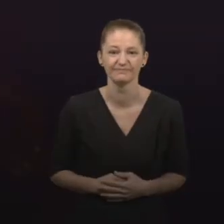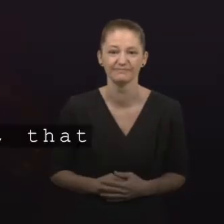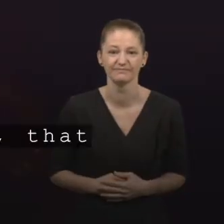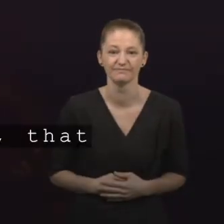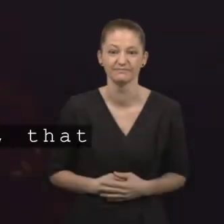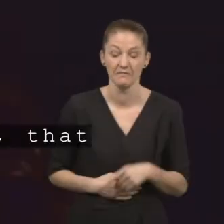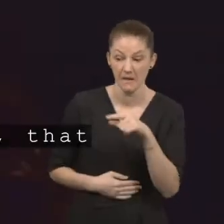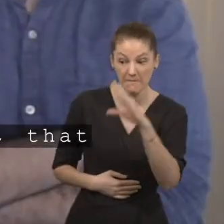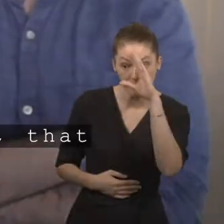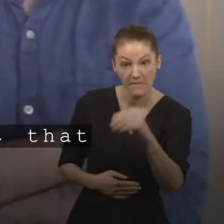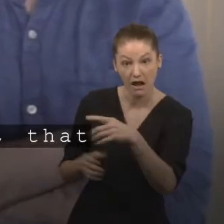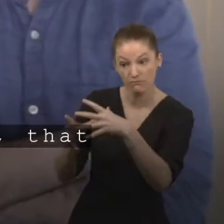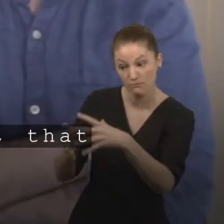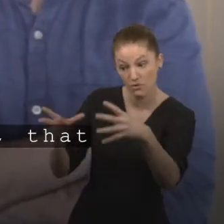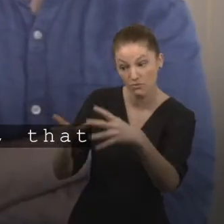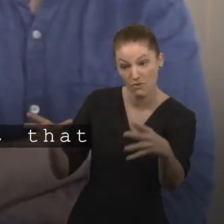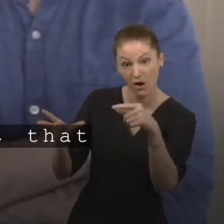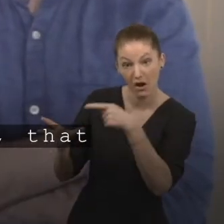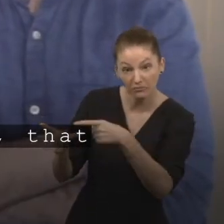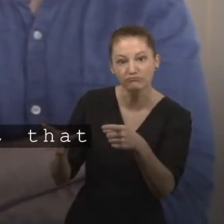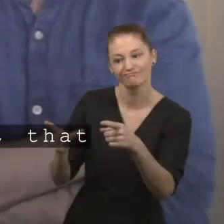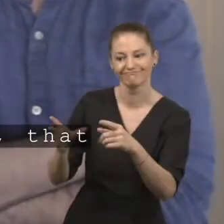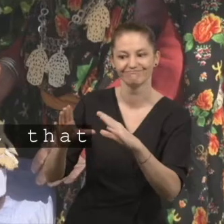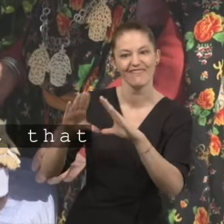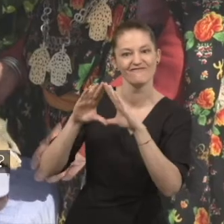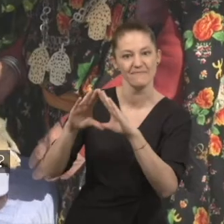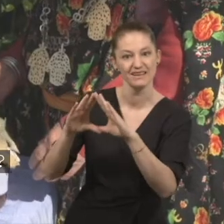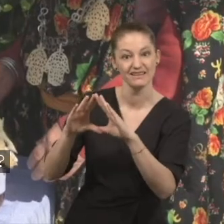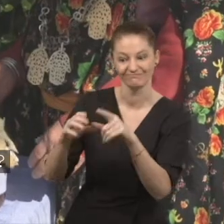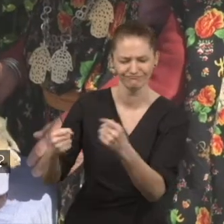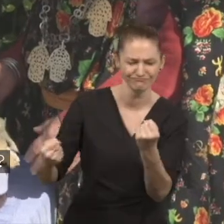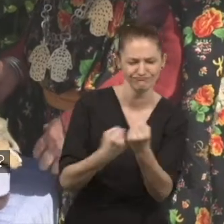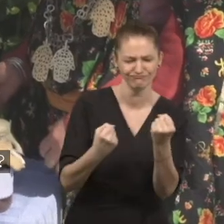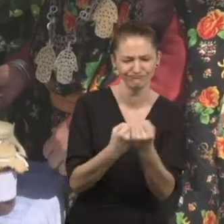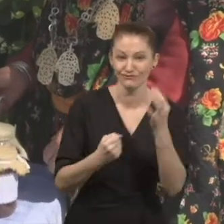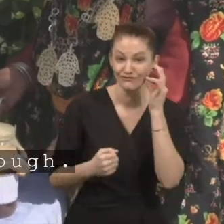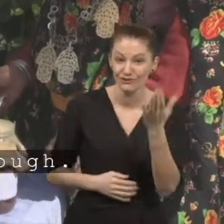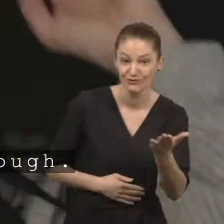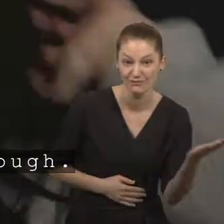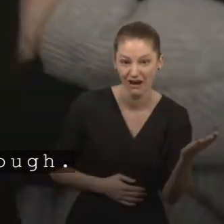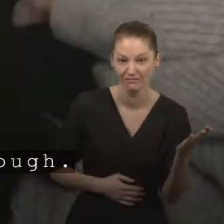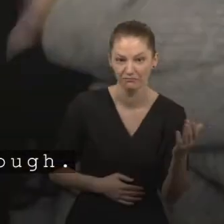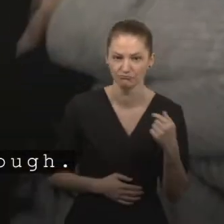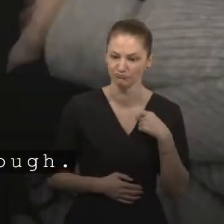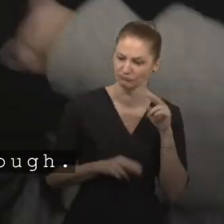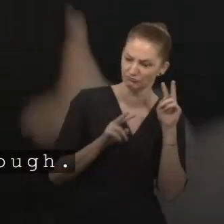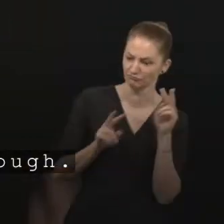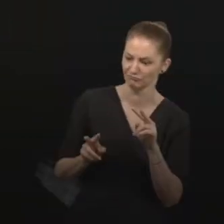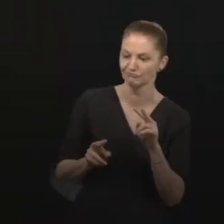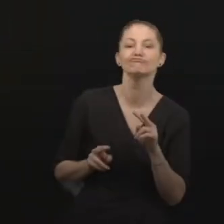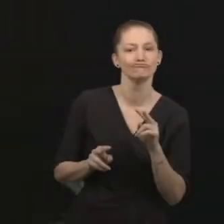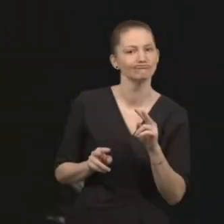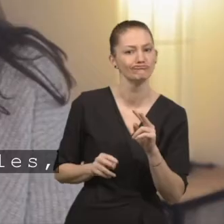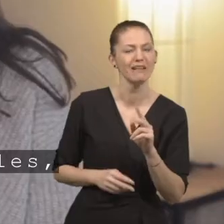Do you are many men who support women and are more feminists? I think that yes, but not